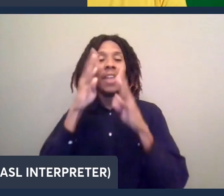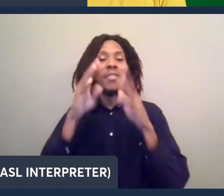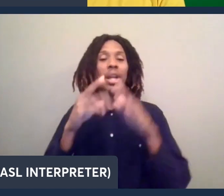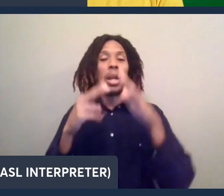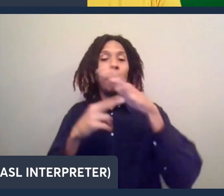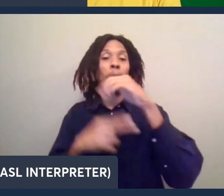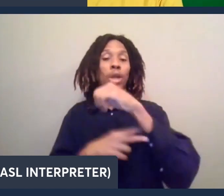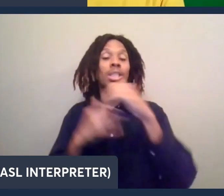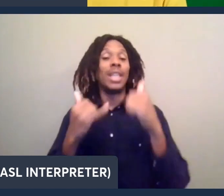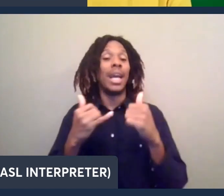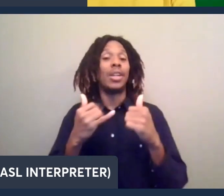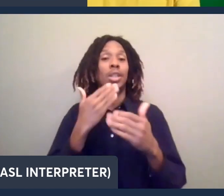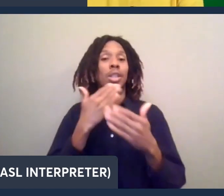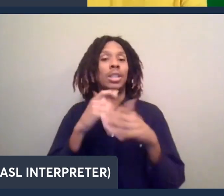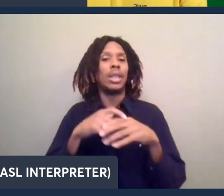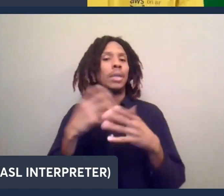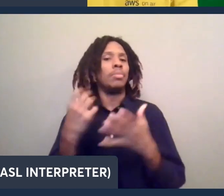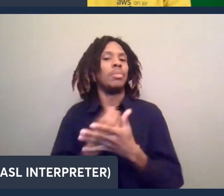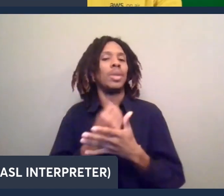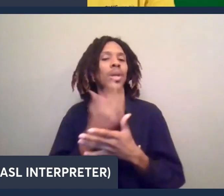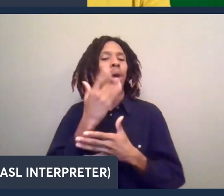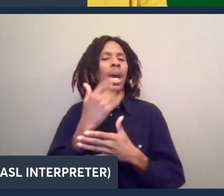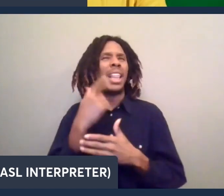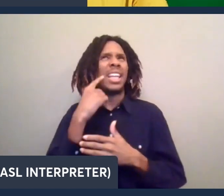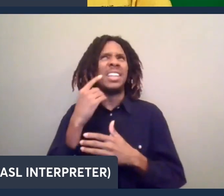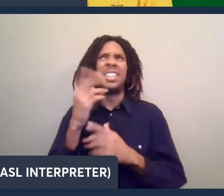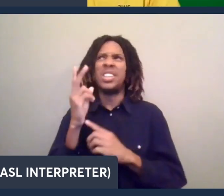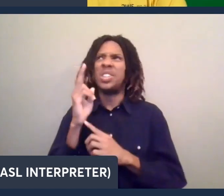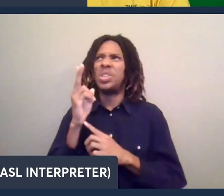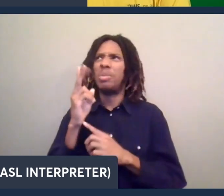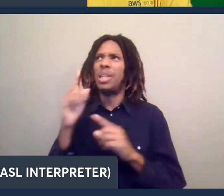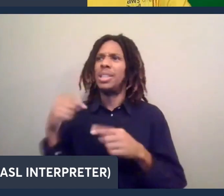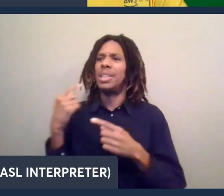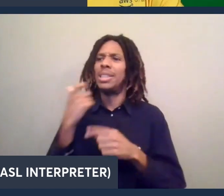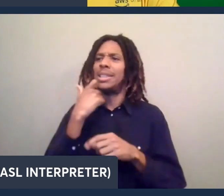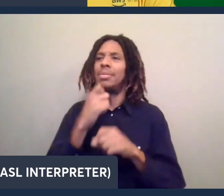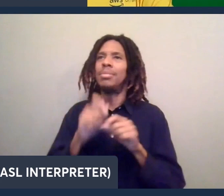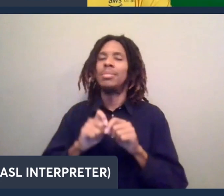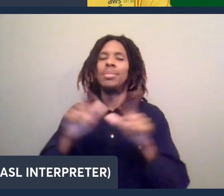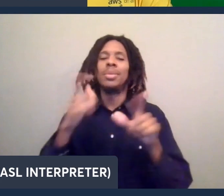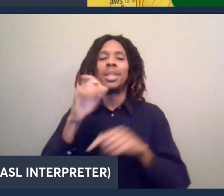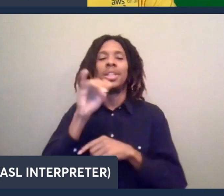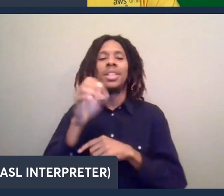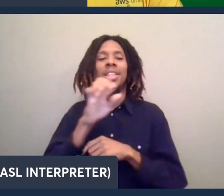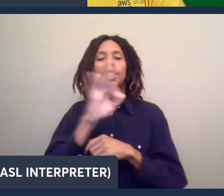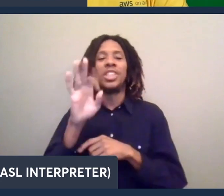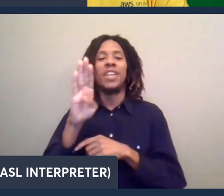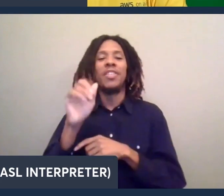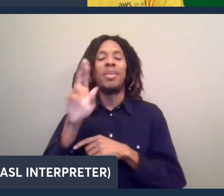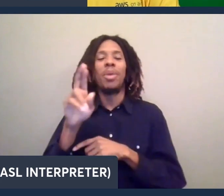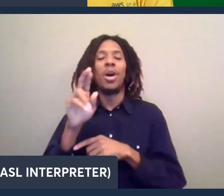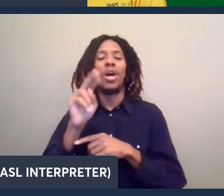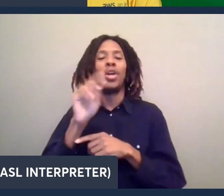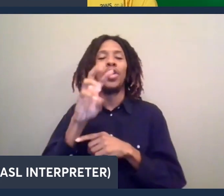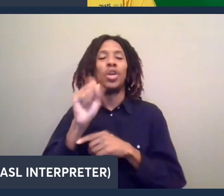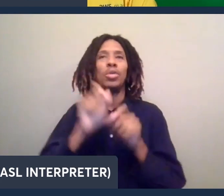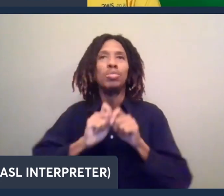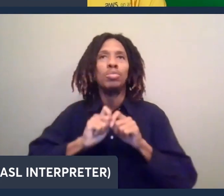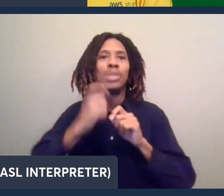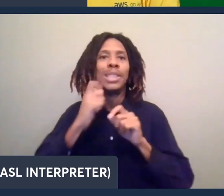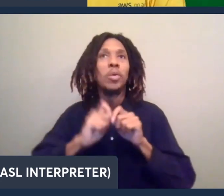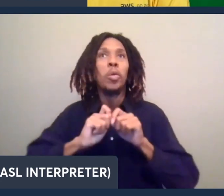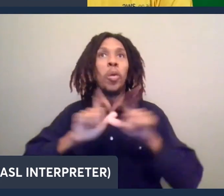because I think it has been 2 minutes since we launched it. So the Jeff Barr news blog just went out. So I'm happy